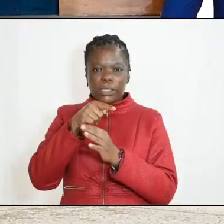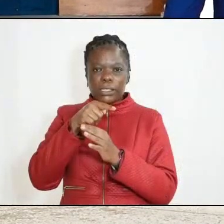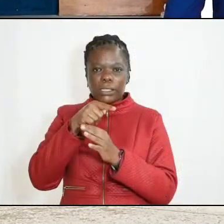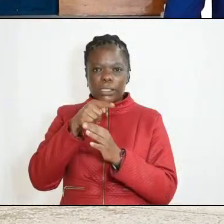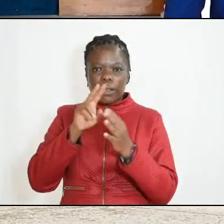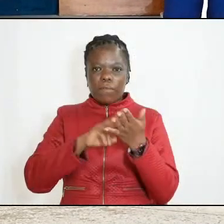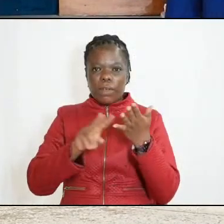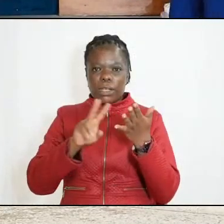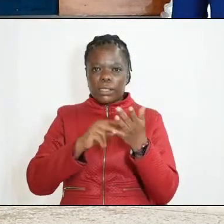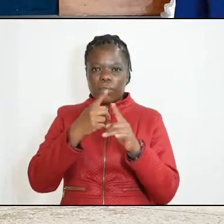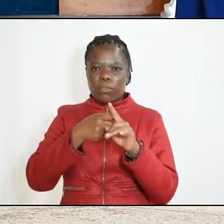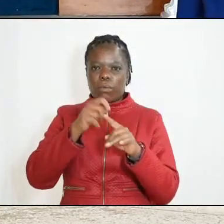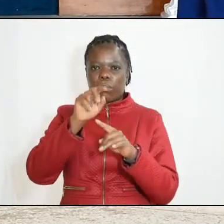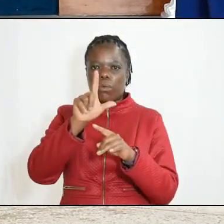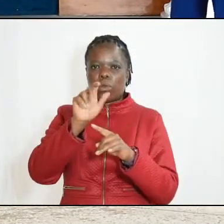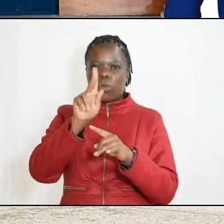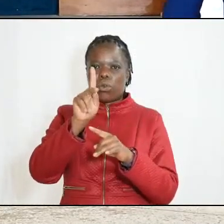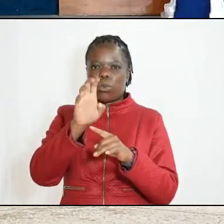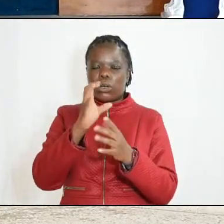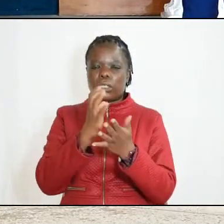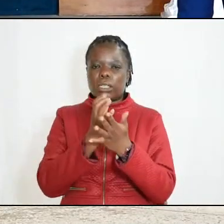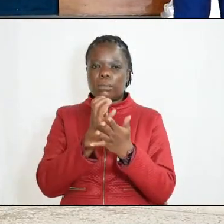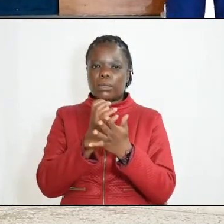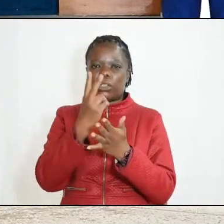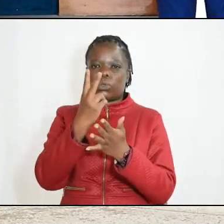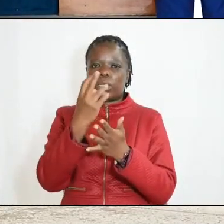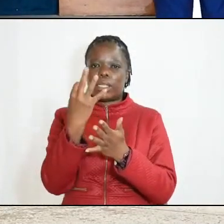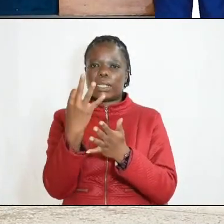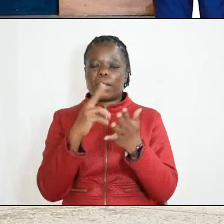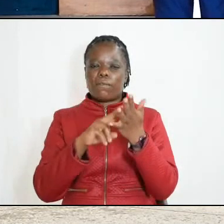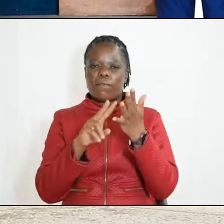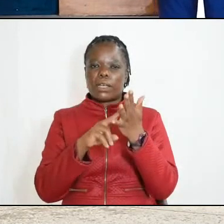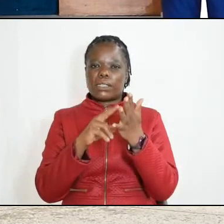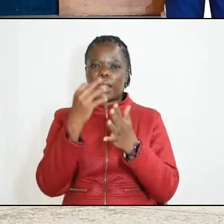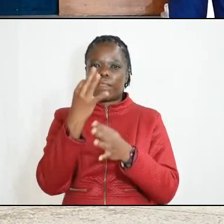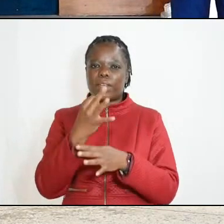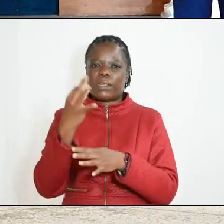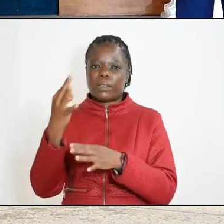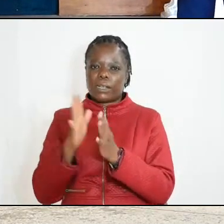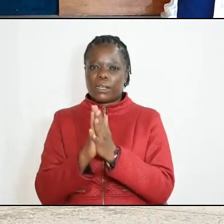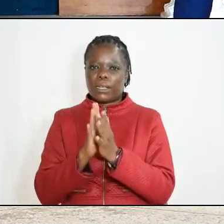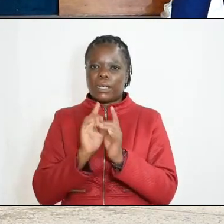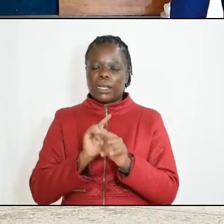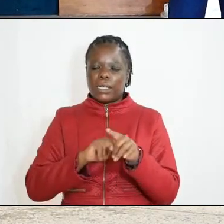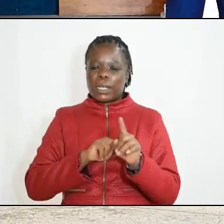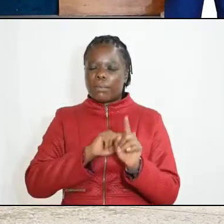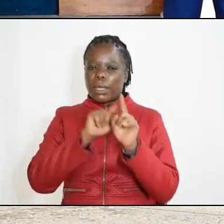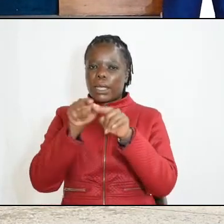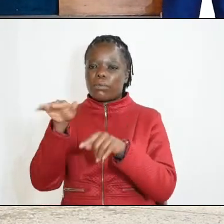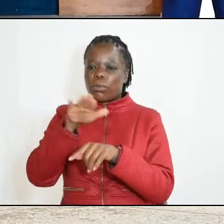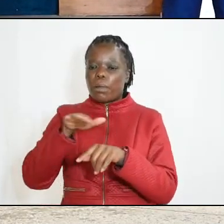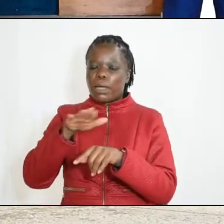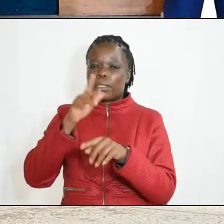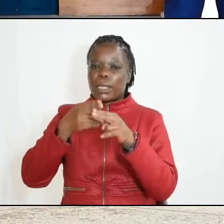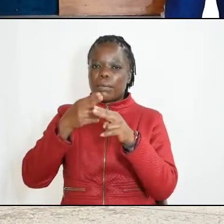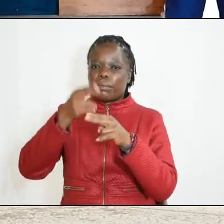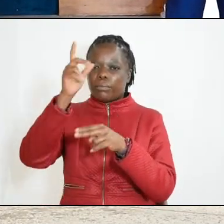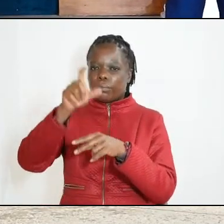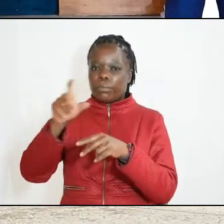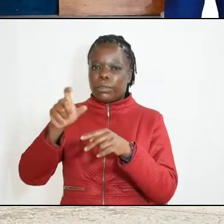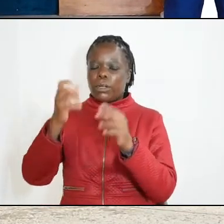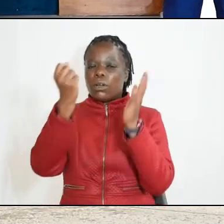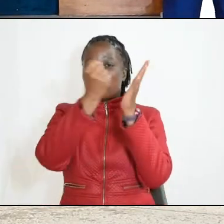from Luke 23, verse 33. And it says, when they came to the place called Calvary, they crucified him